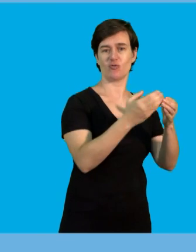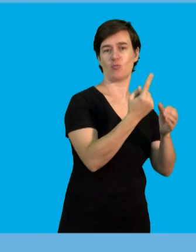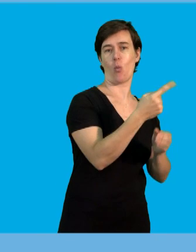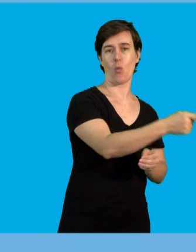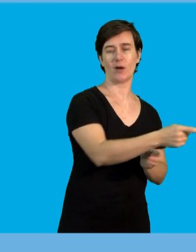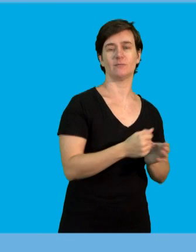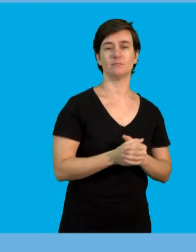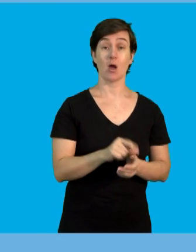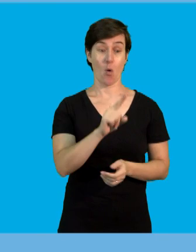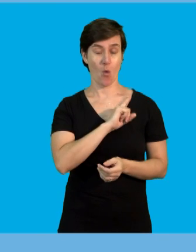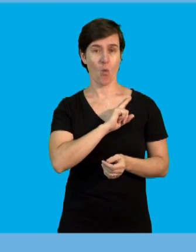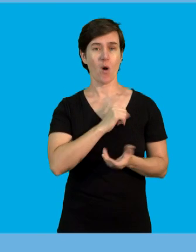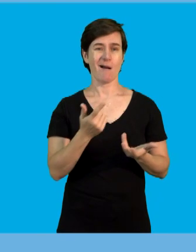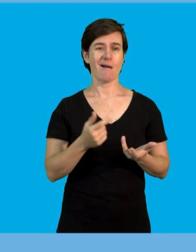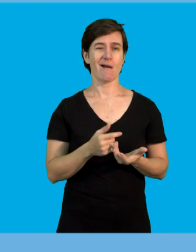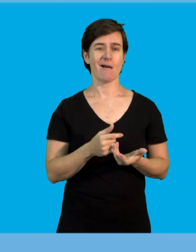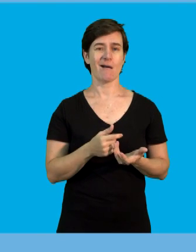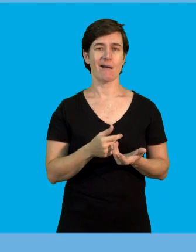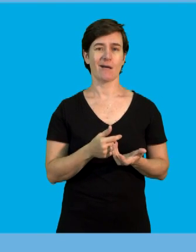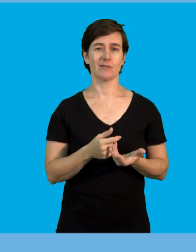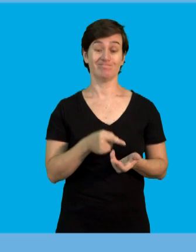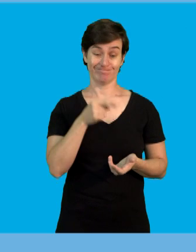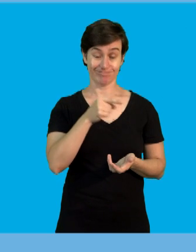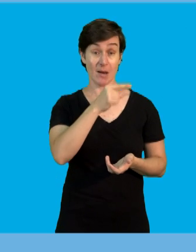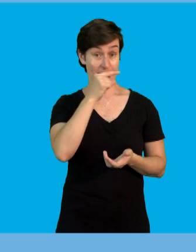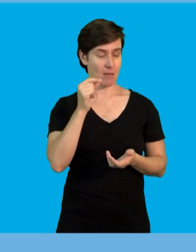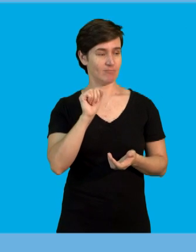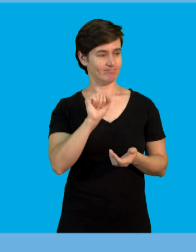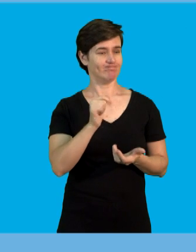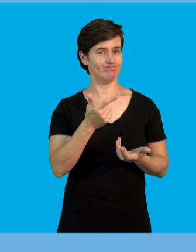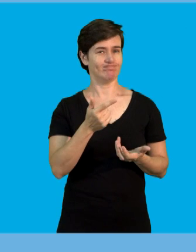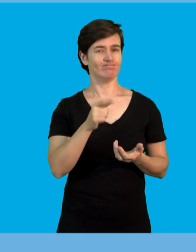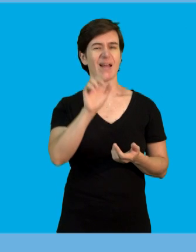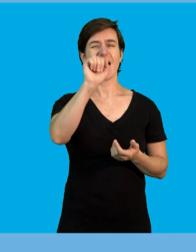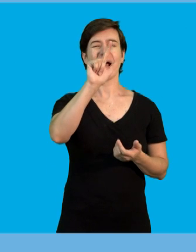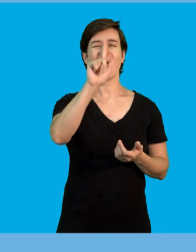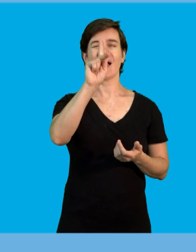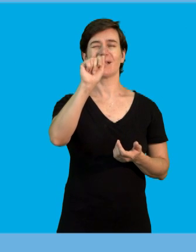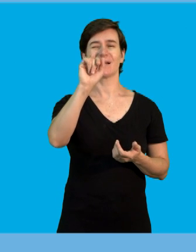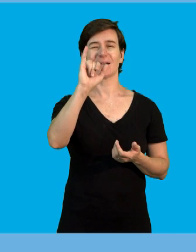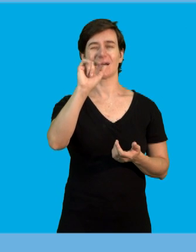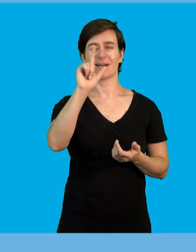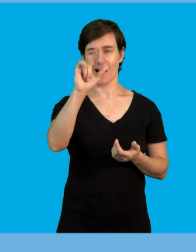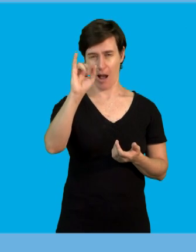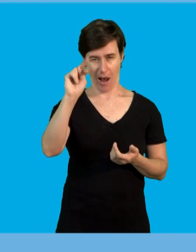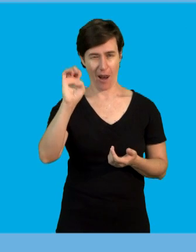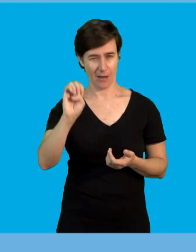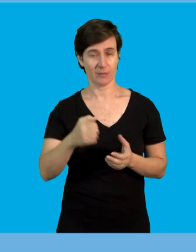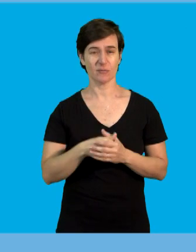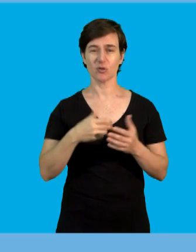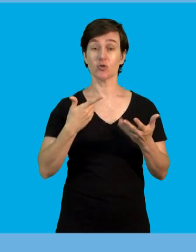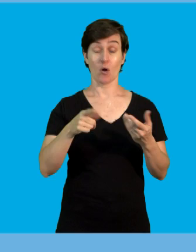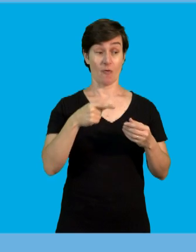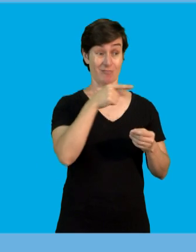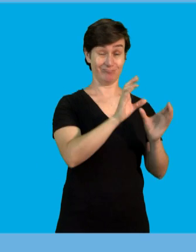in the group 1 elements because its name, it is the name of that group, it is your alkali metals. So all the